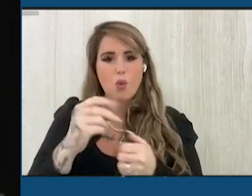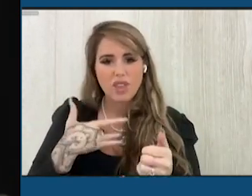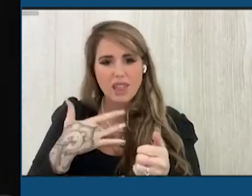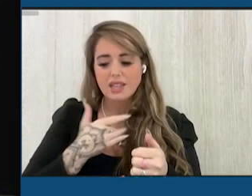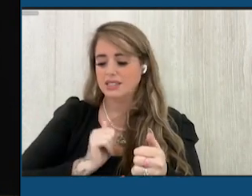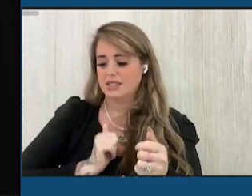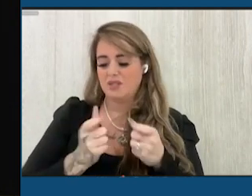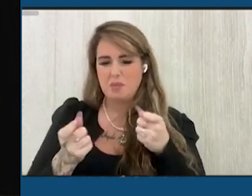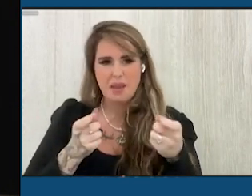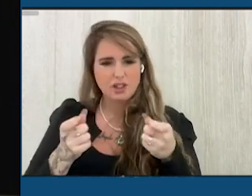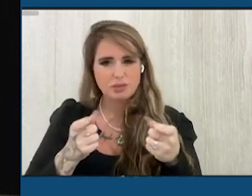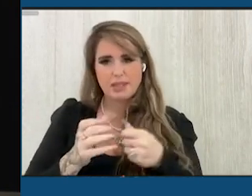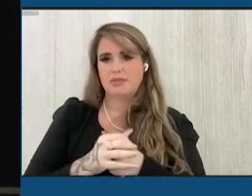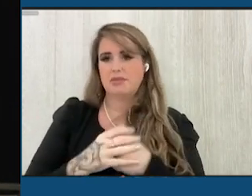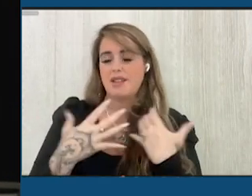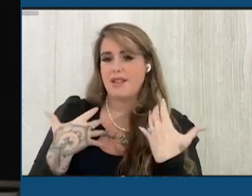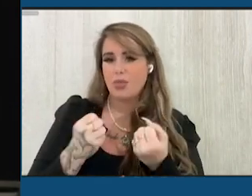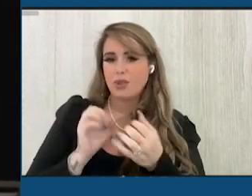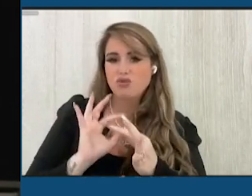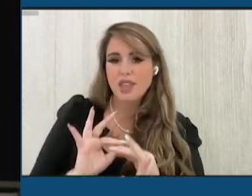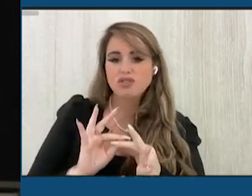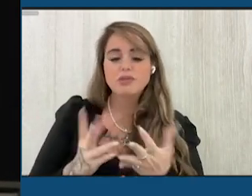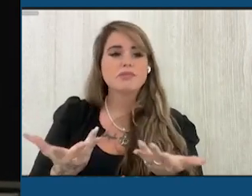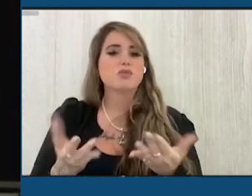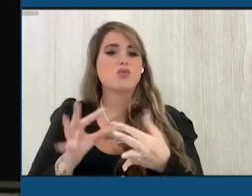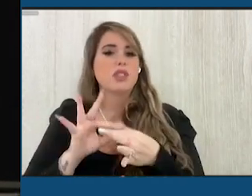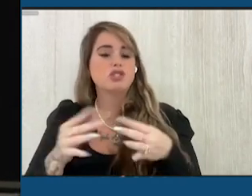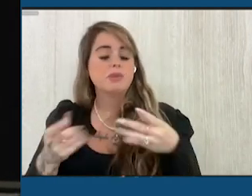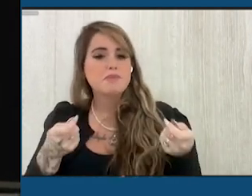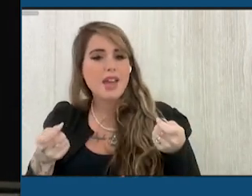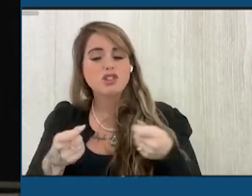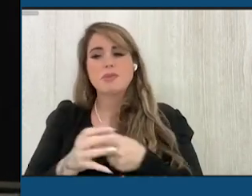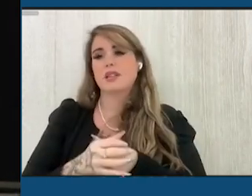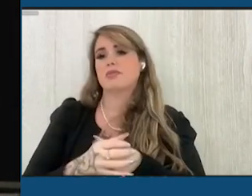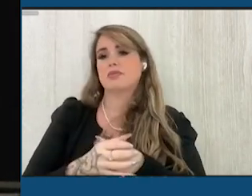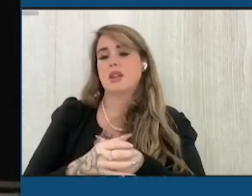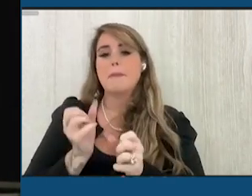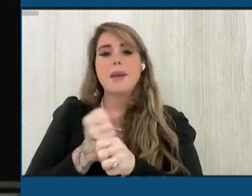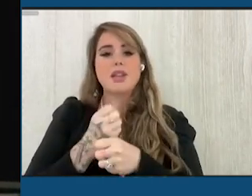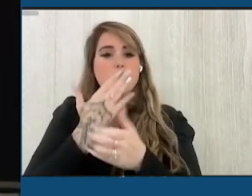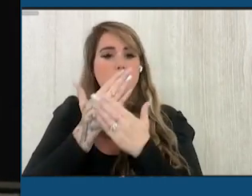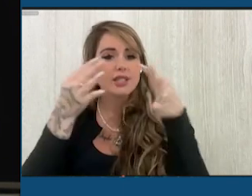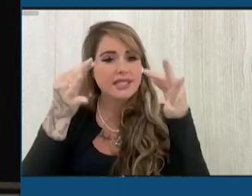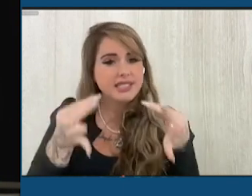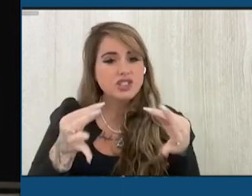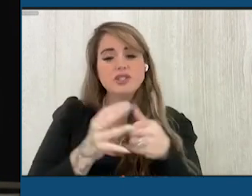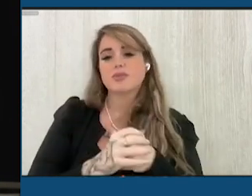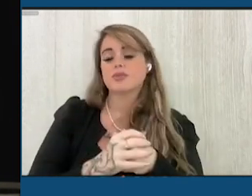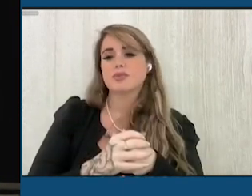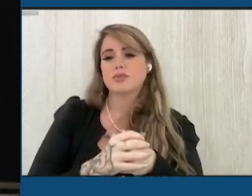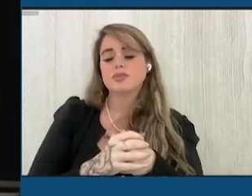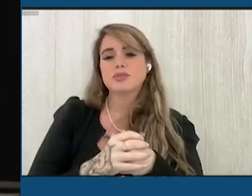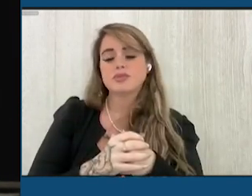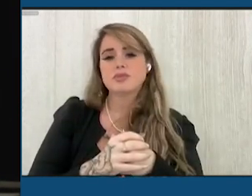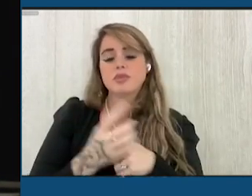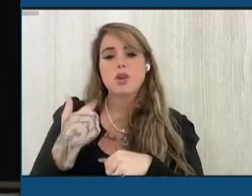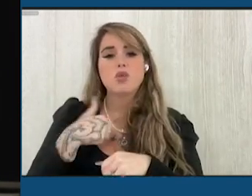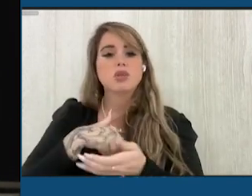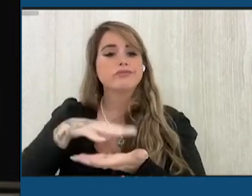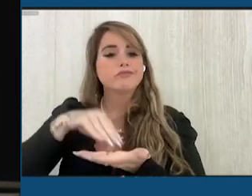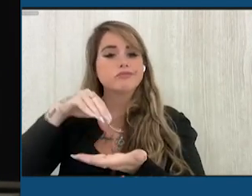able to be in healthy relationships, relationship management, making sound decisions. And as we've learned from the panels